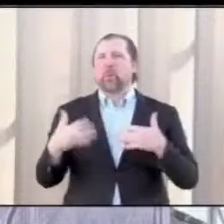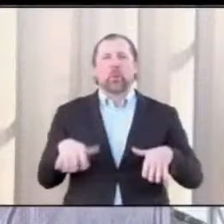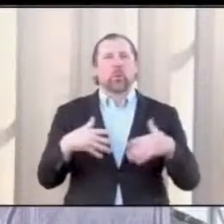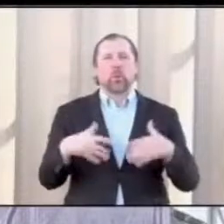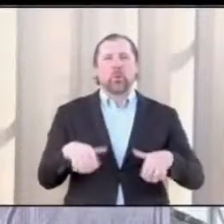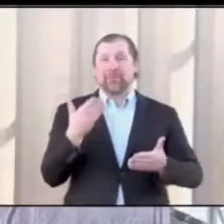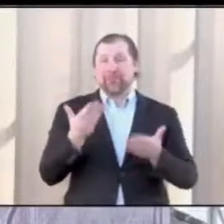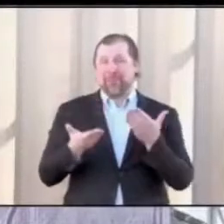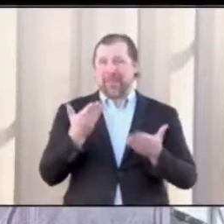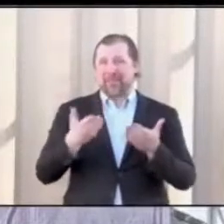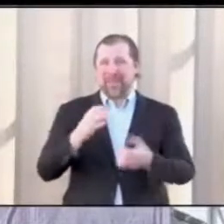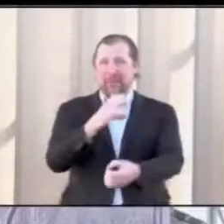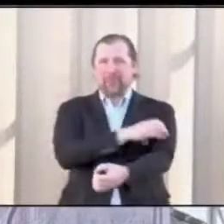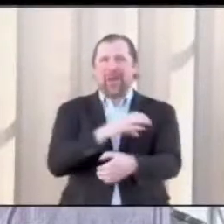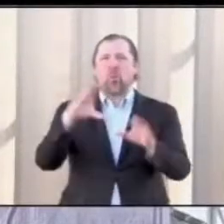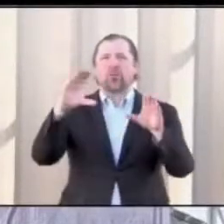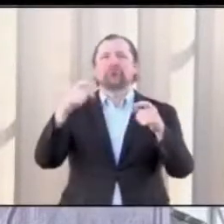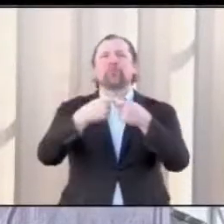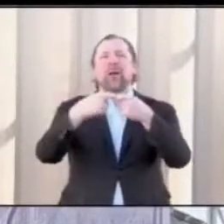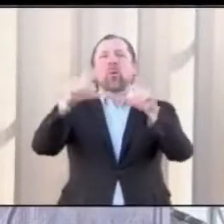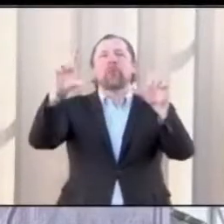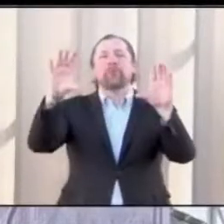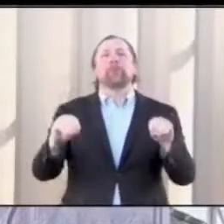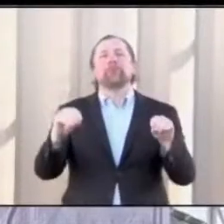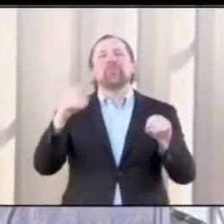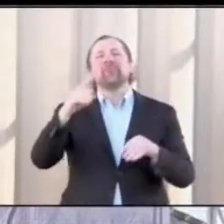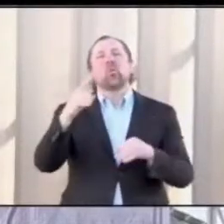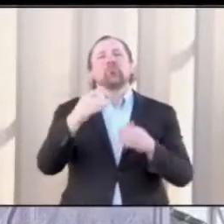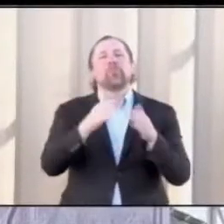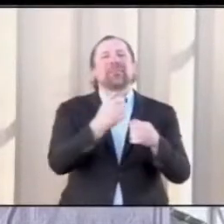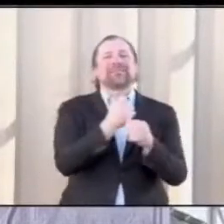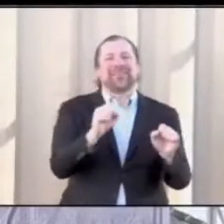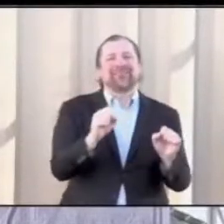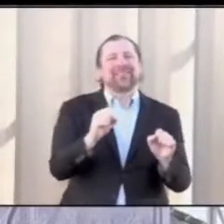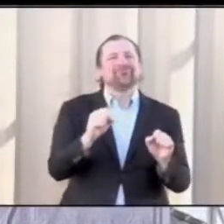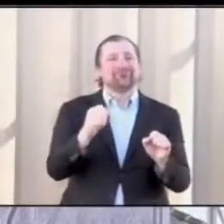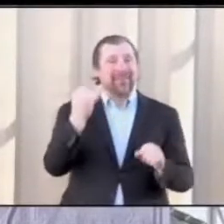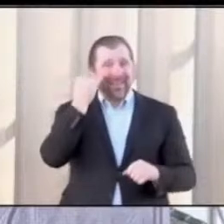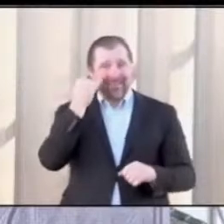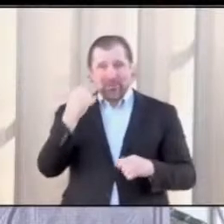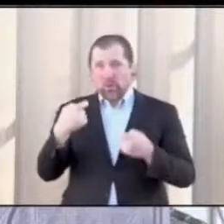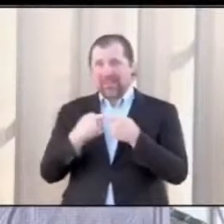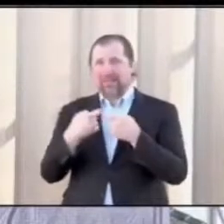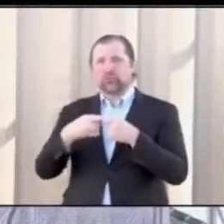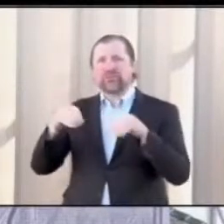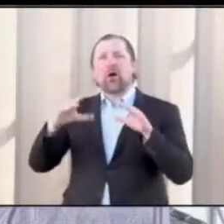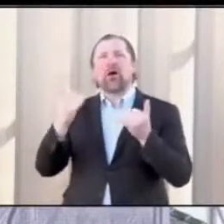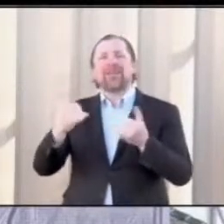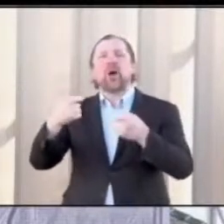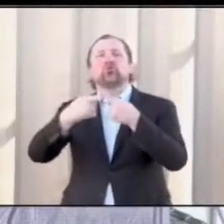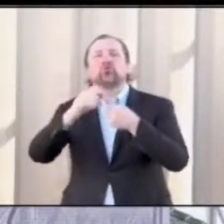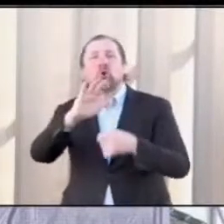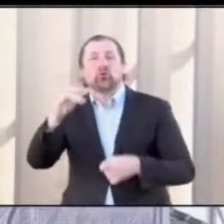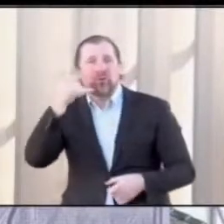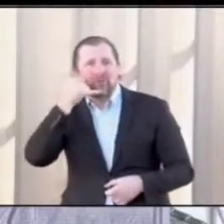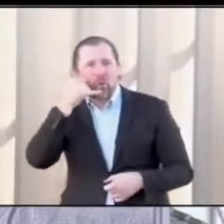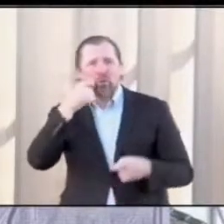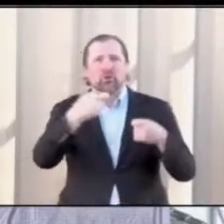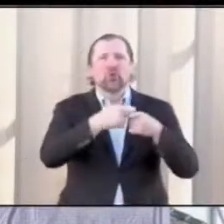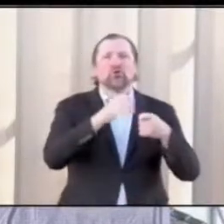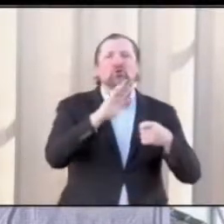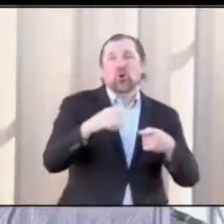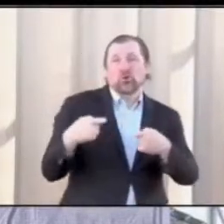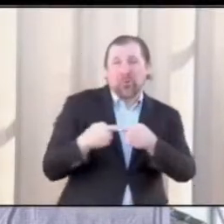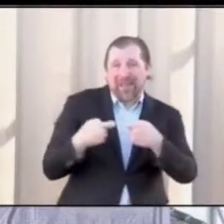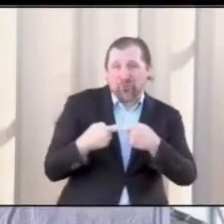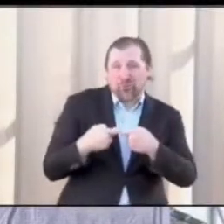may be power shutoffs for your safety. If you have power now, charge your phones, charge your